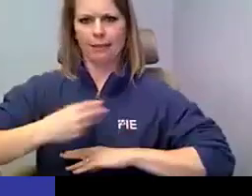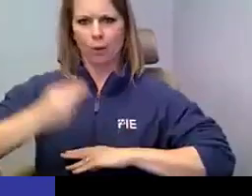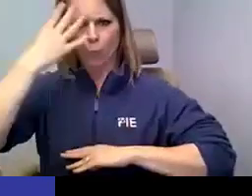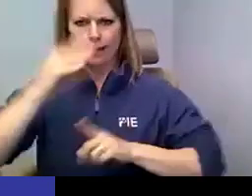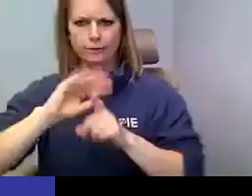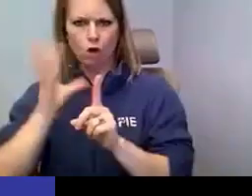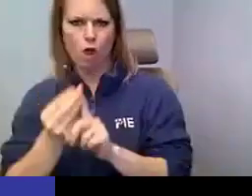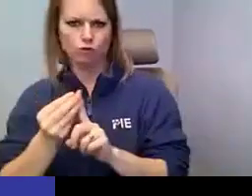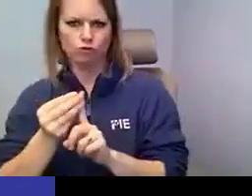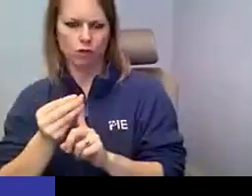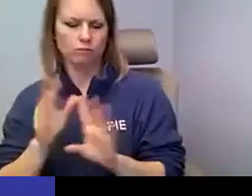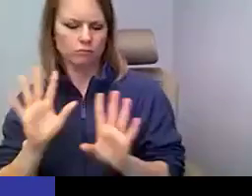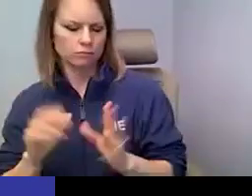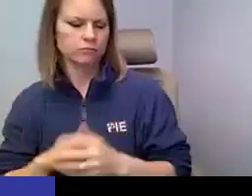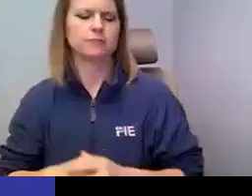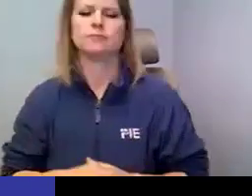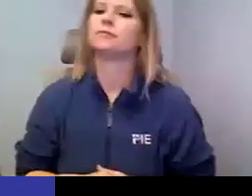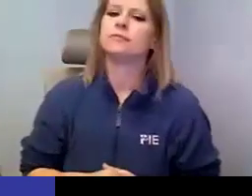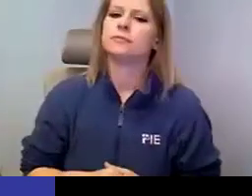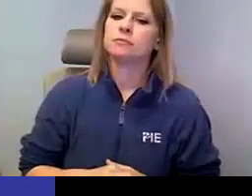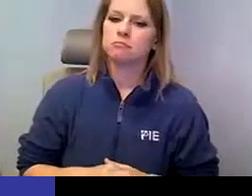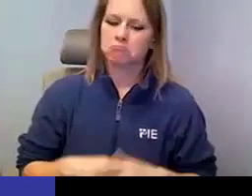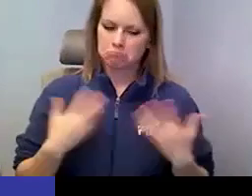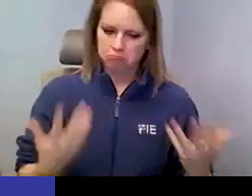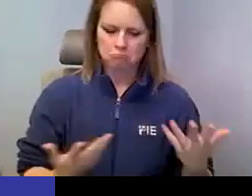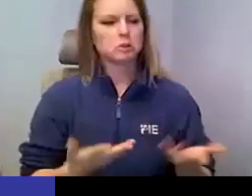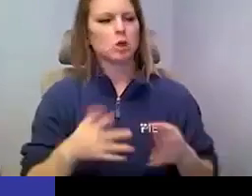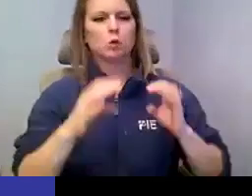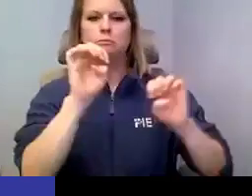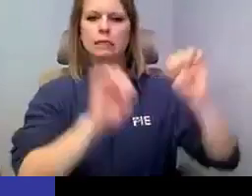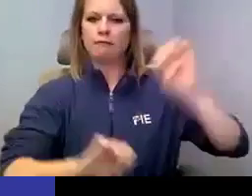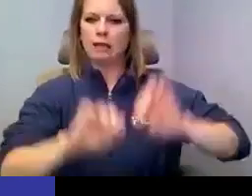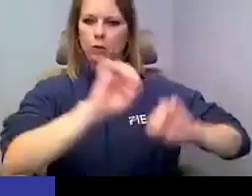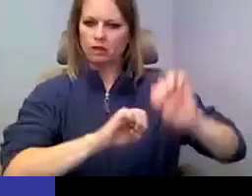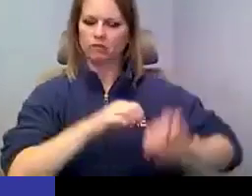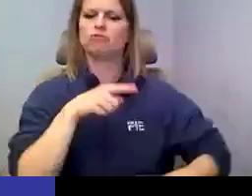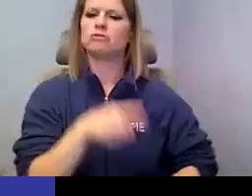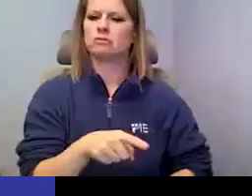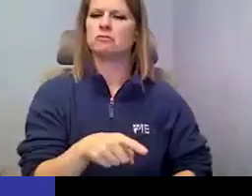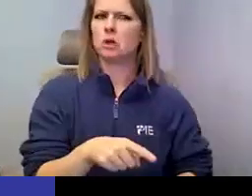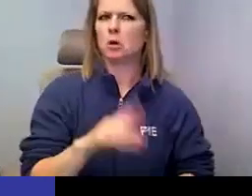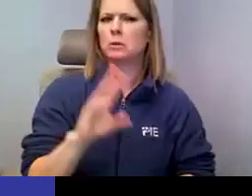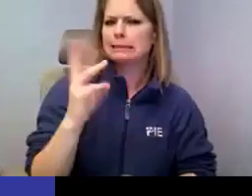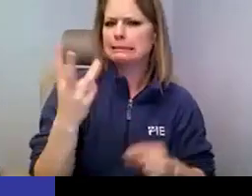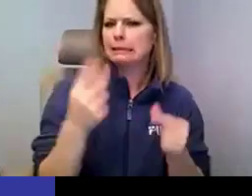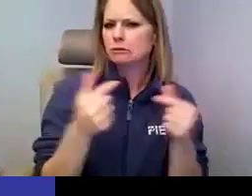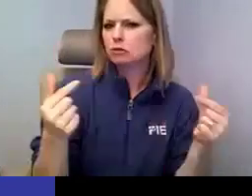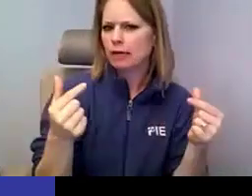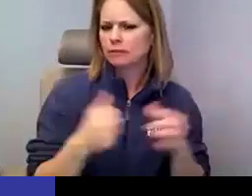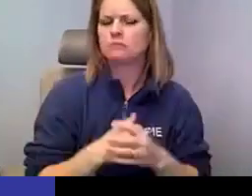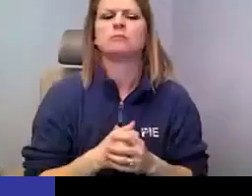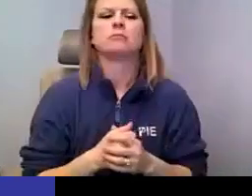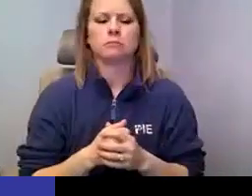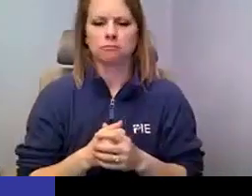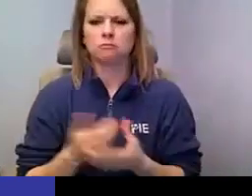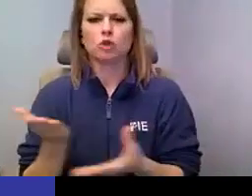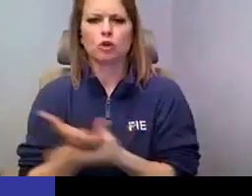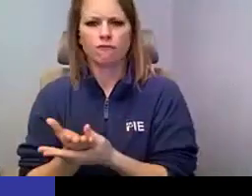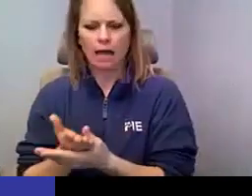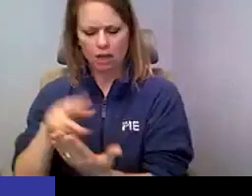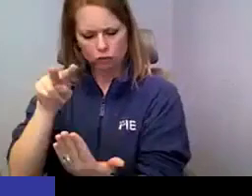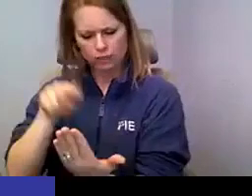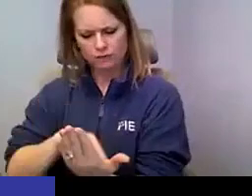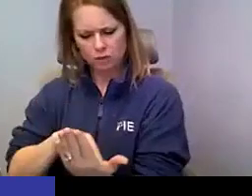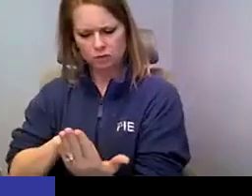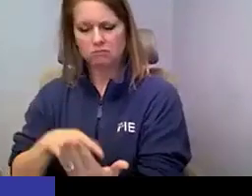I worked with this Black student. We were doing an evaluation. He was in 6th grade at the time. I reviewed, did a file review. He had 40,